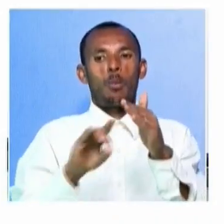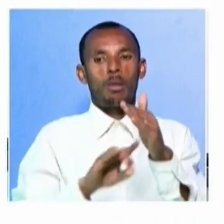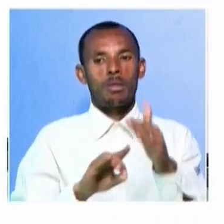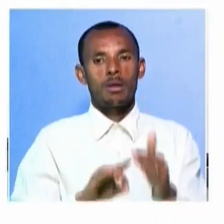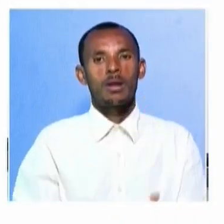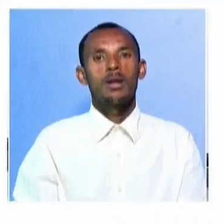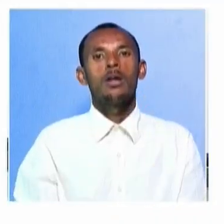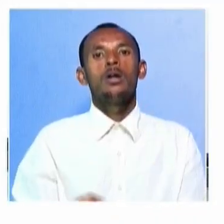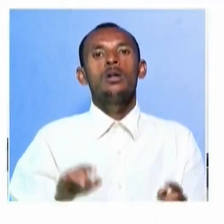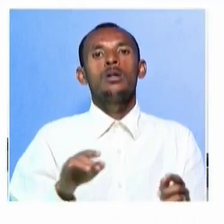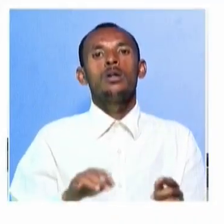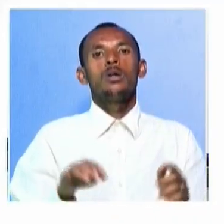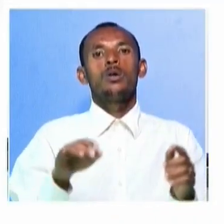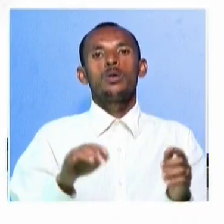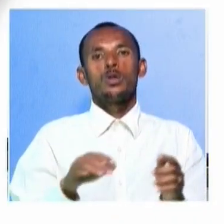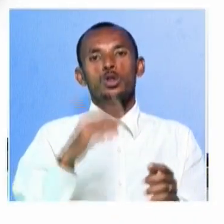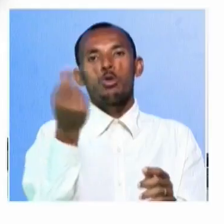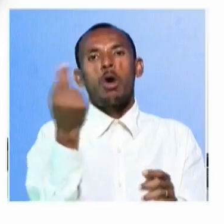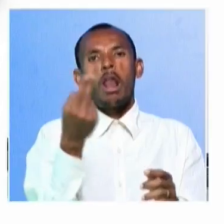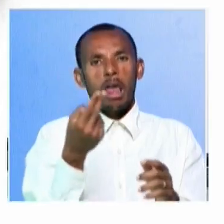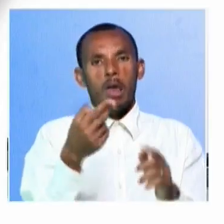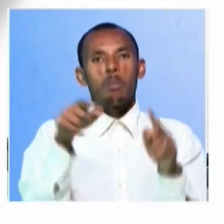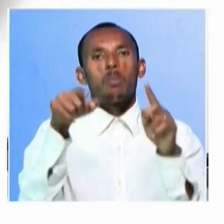usually positive denominator.